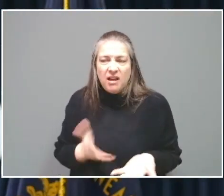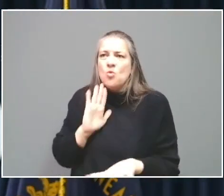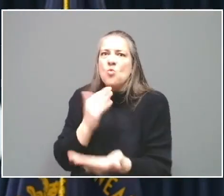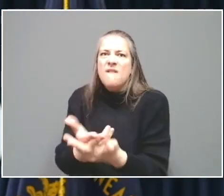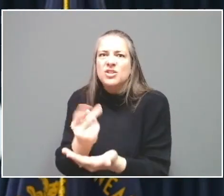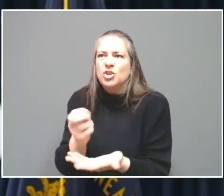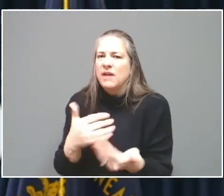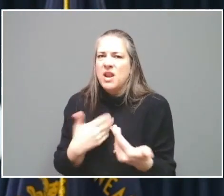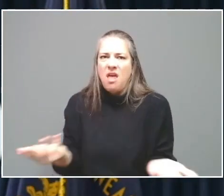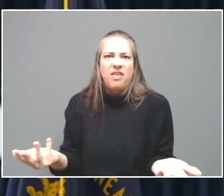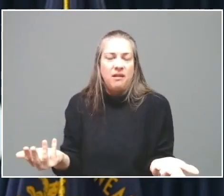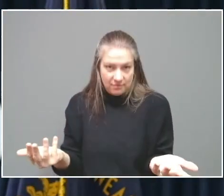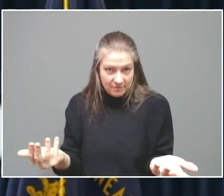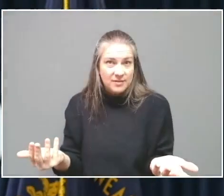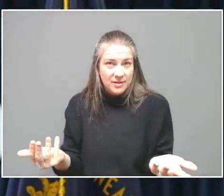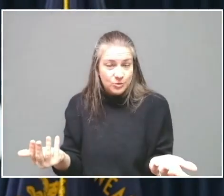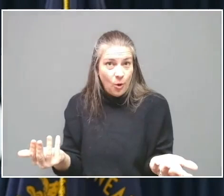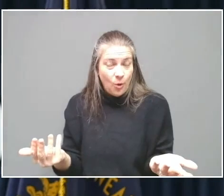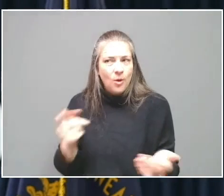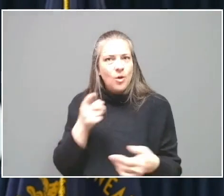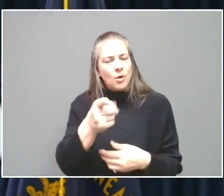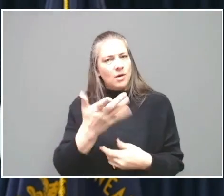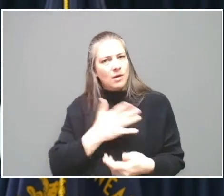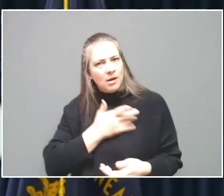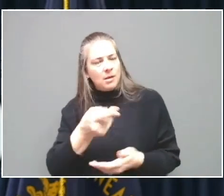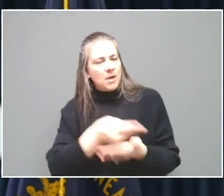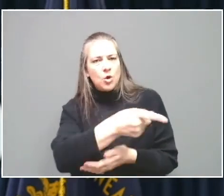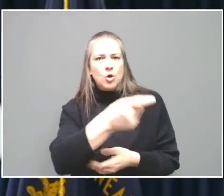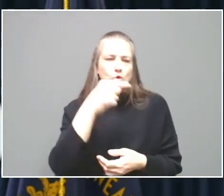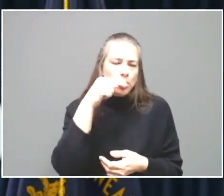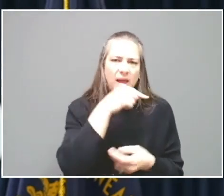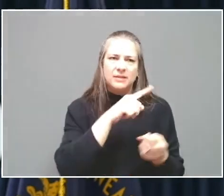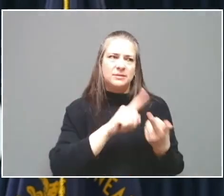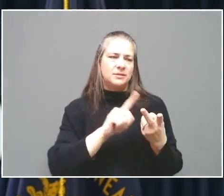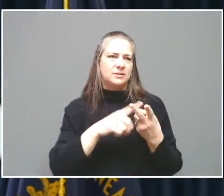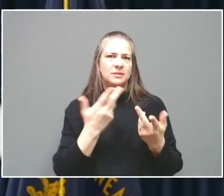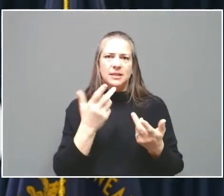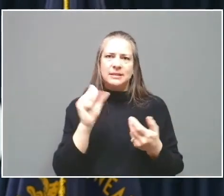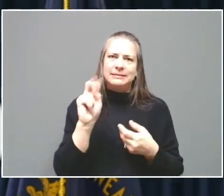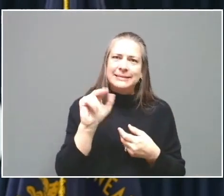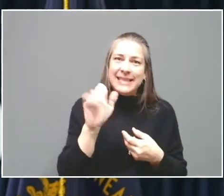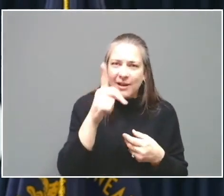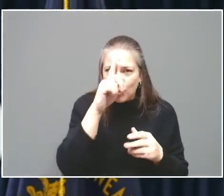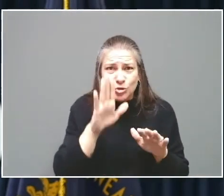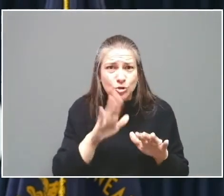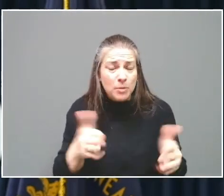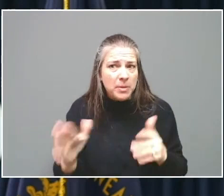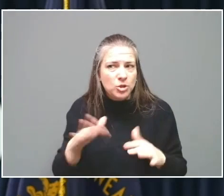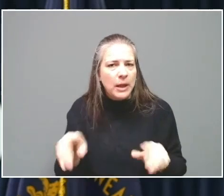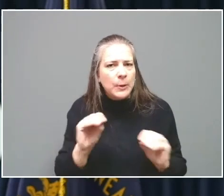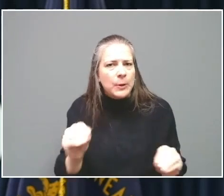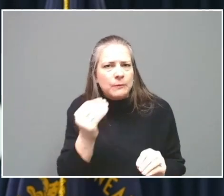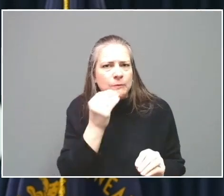everything from toothpaste, other needed products, food, how about snacks for a child that might not have eaten